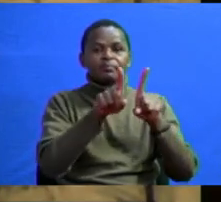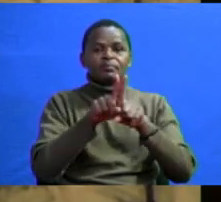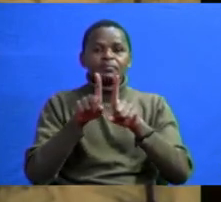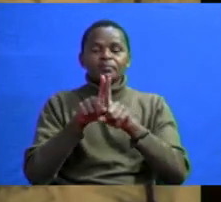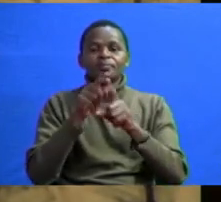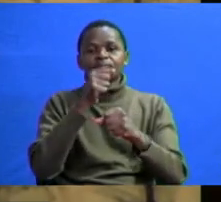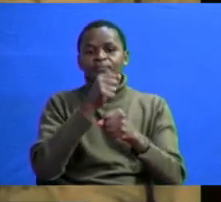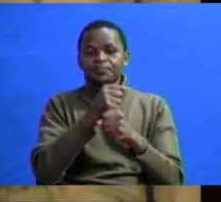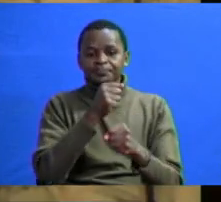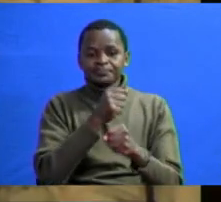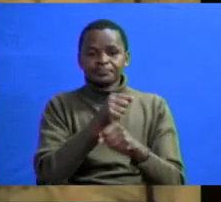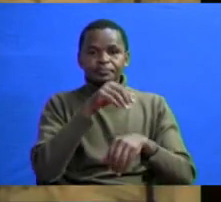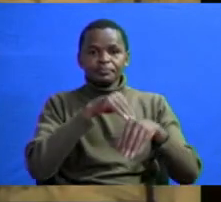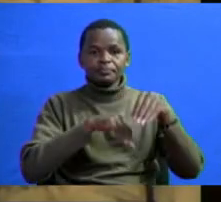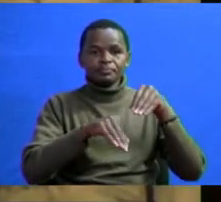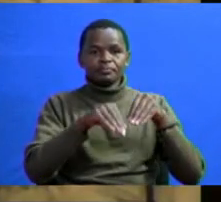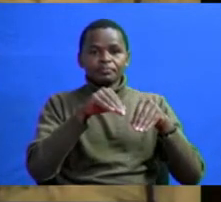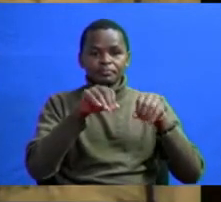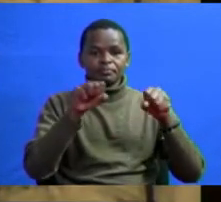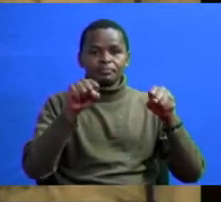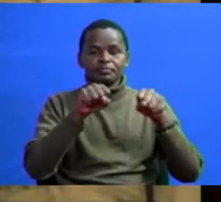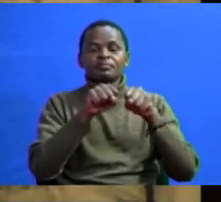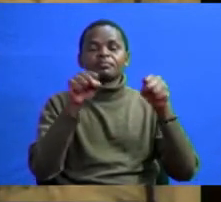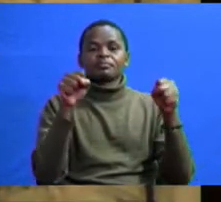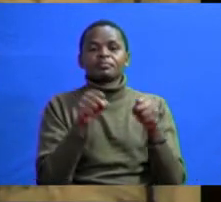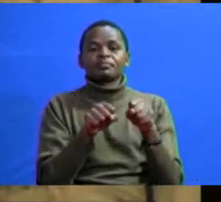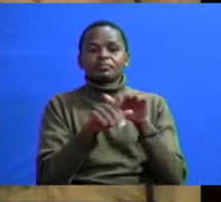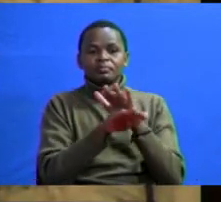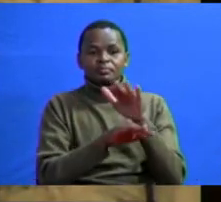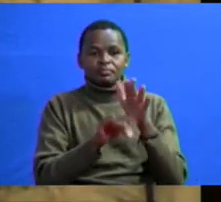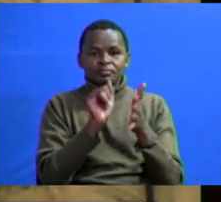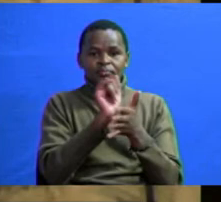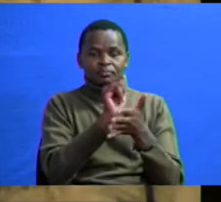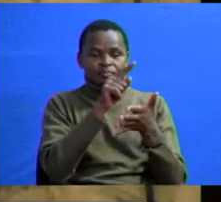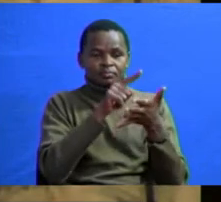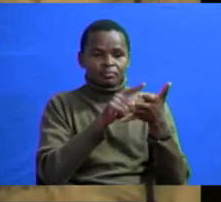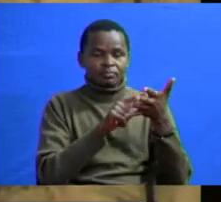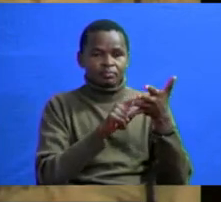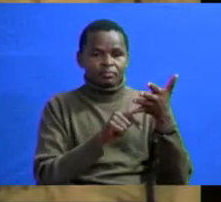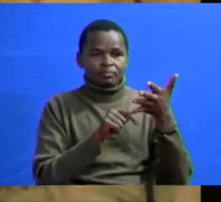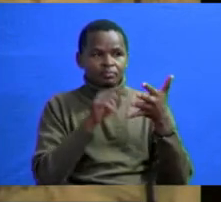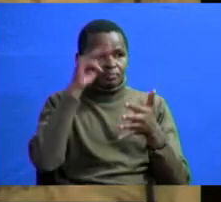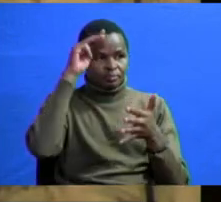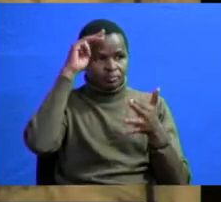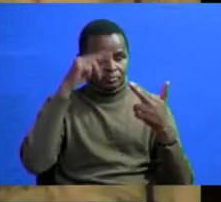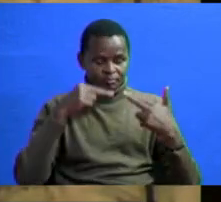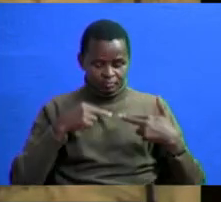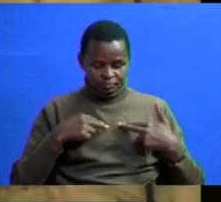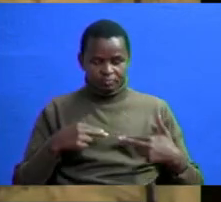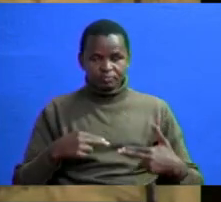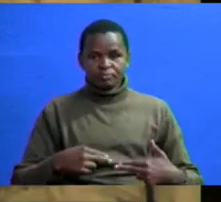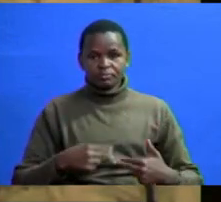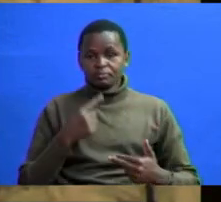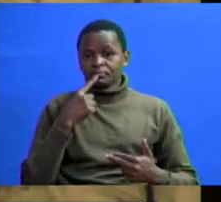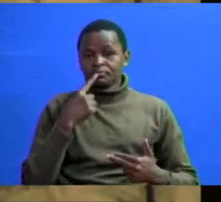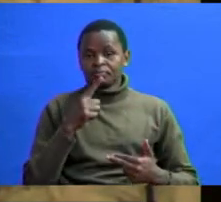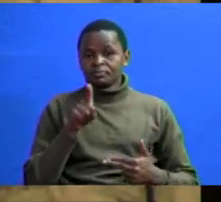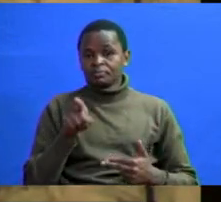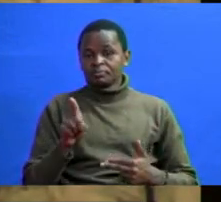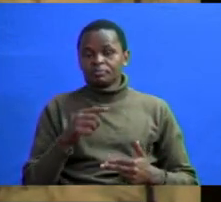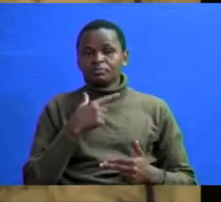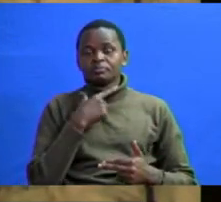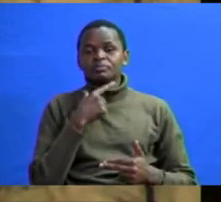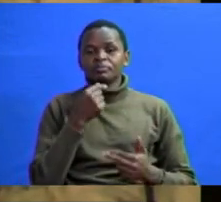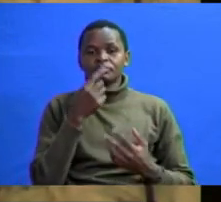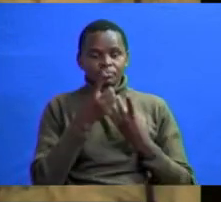make contribution to the society? Basically, that is what mental health is. So Mutegi, like we